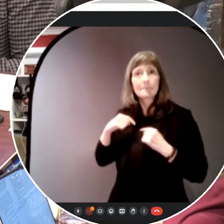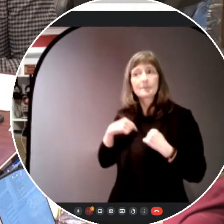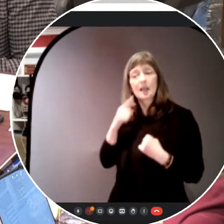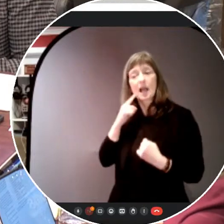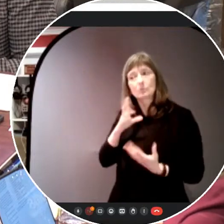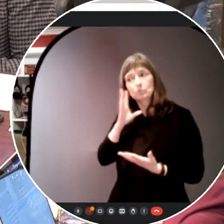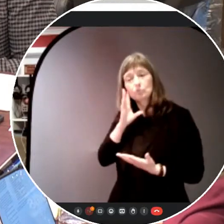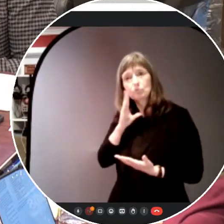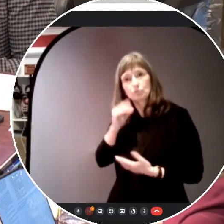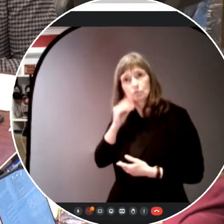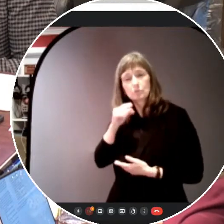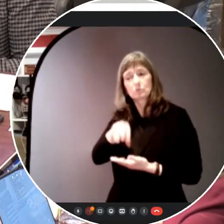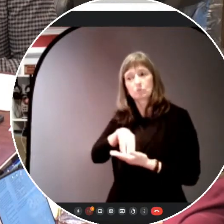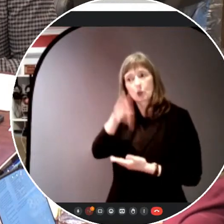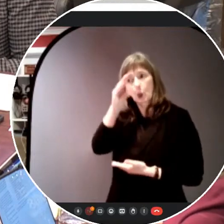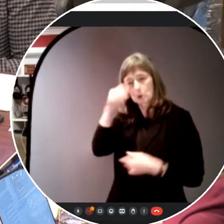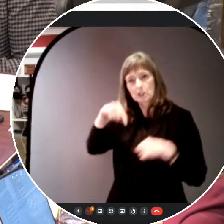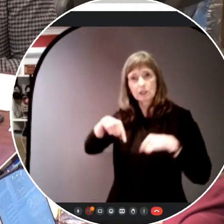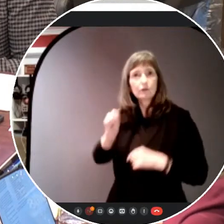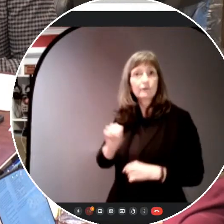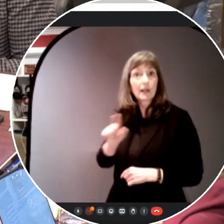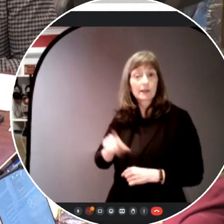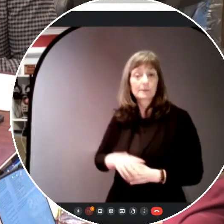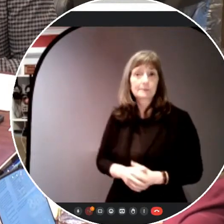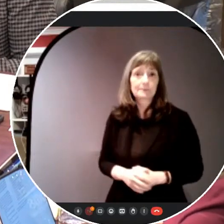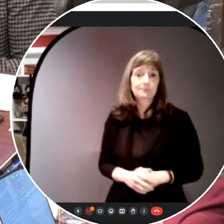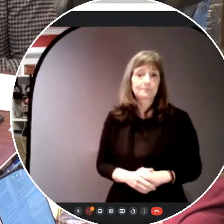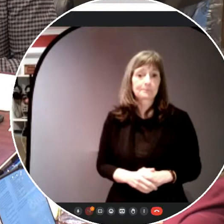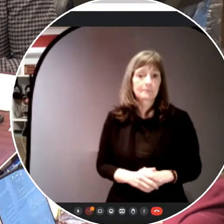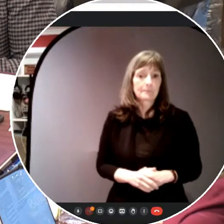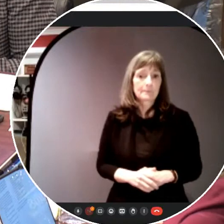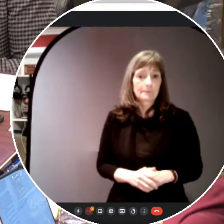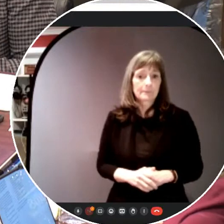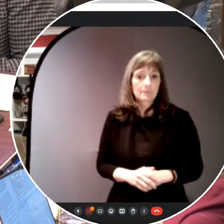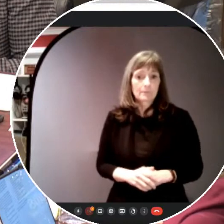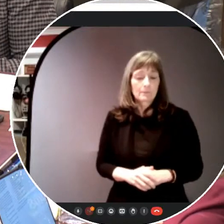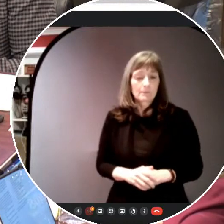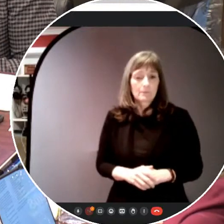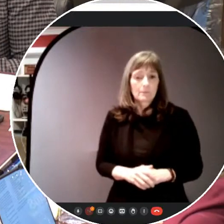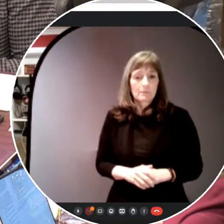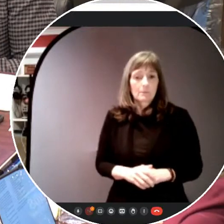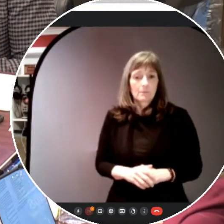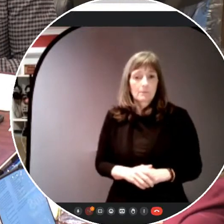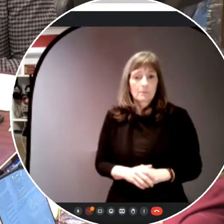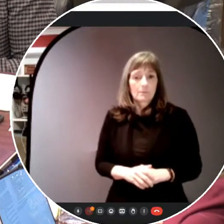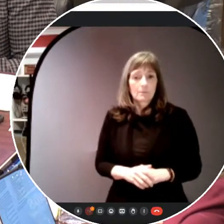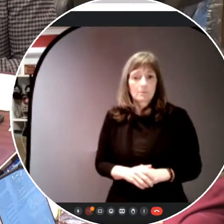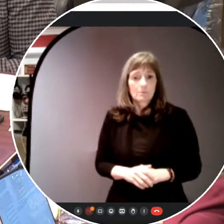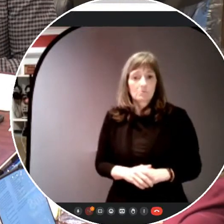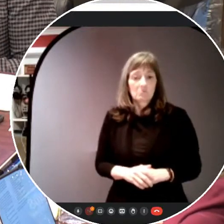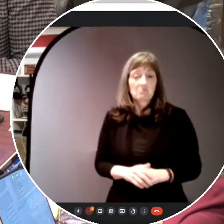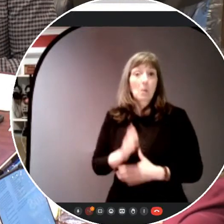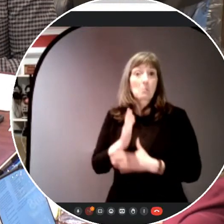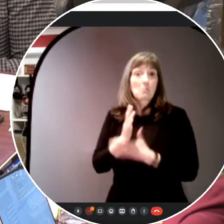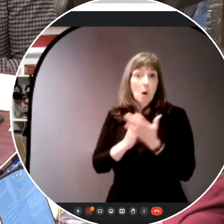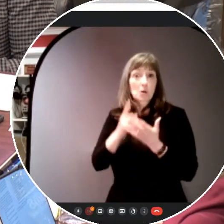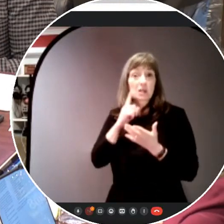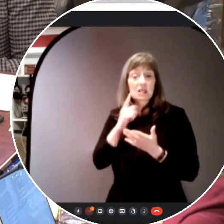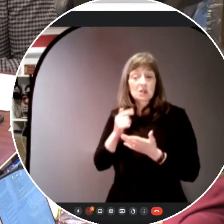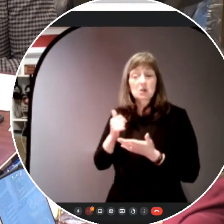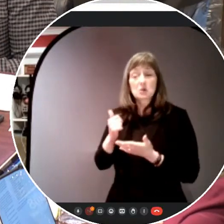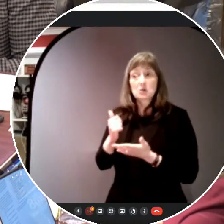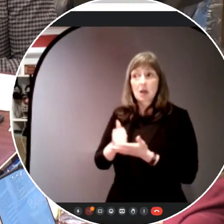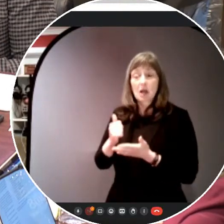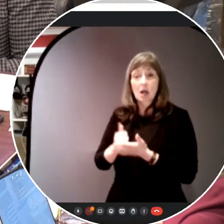experience education in Newfoundland. Part of that is a tuition fee that the majority